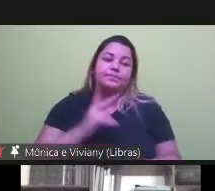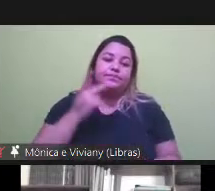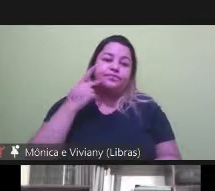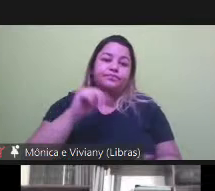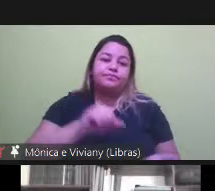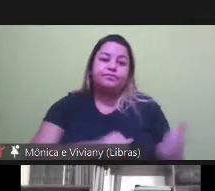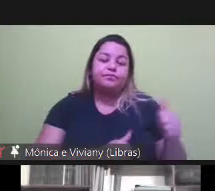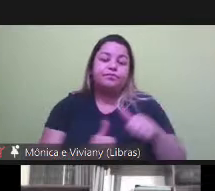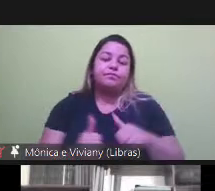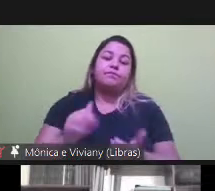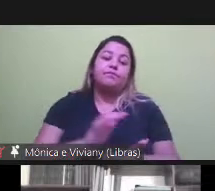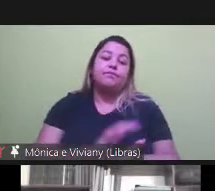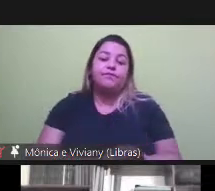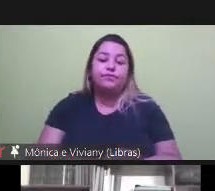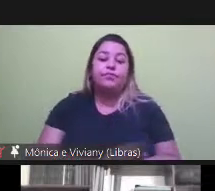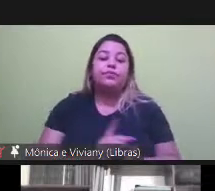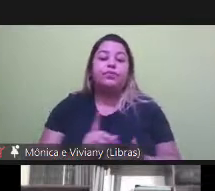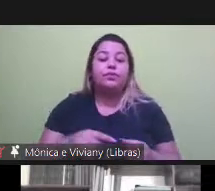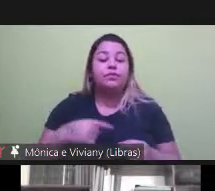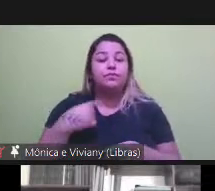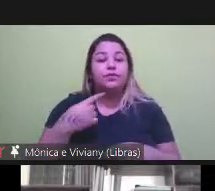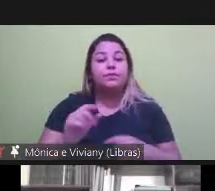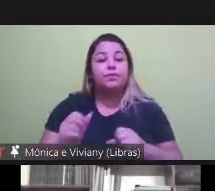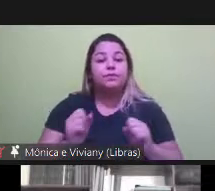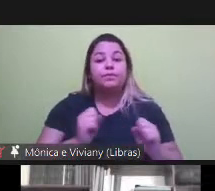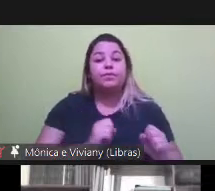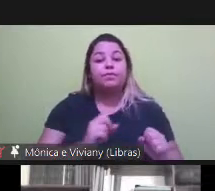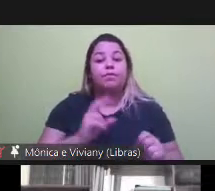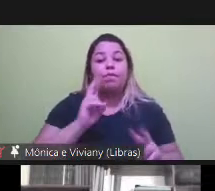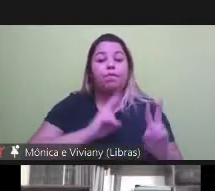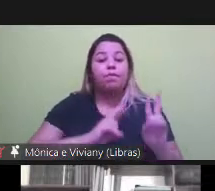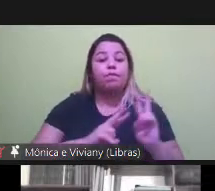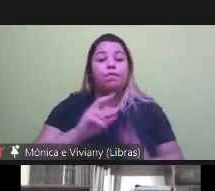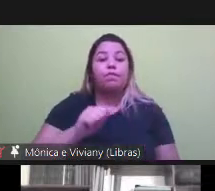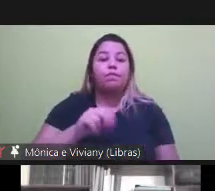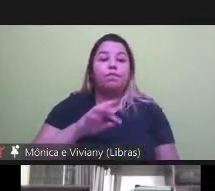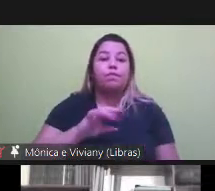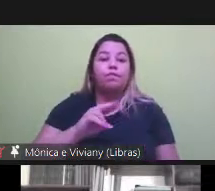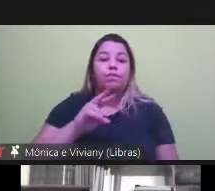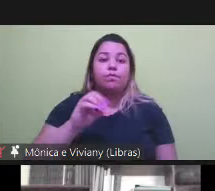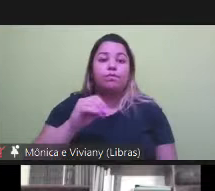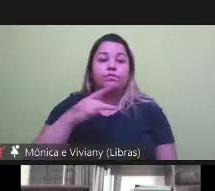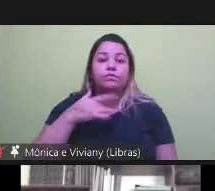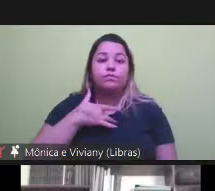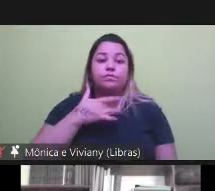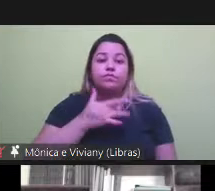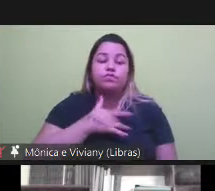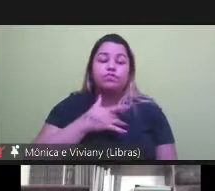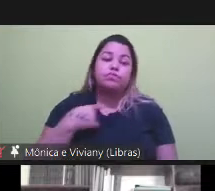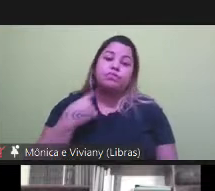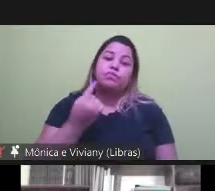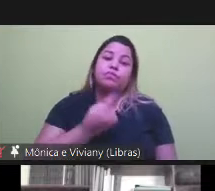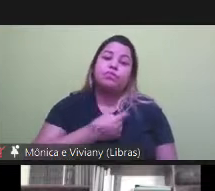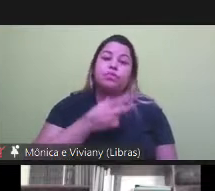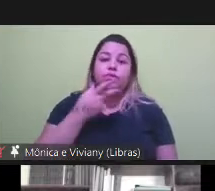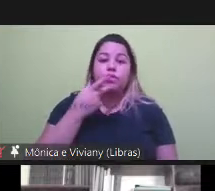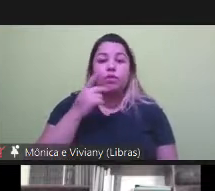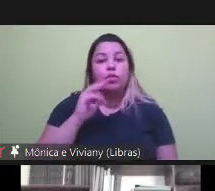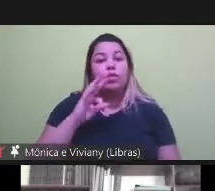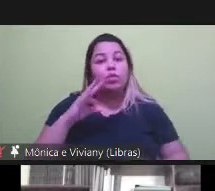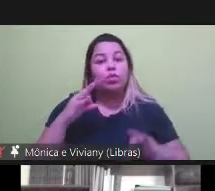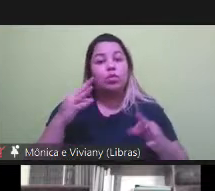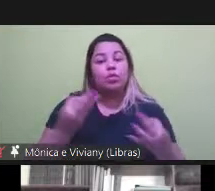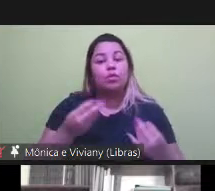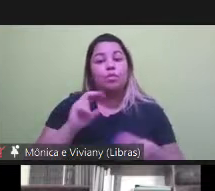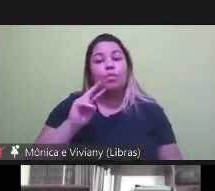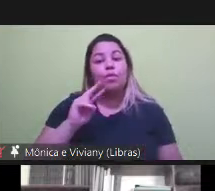fundamental ingredient, continuing all of the assets in healthcare. I'm talking about everything: